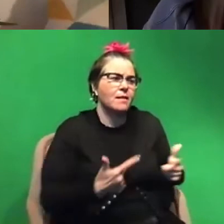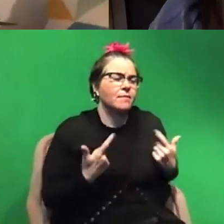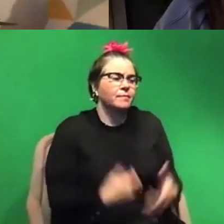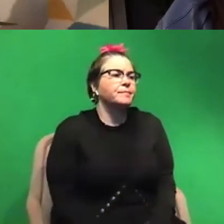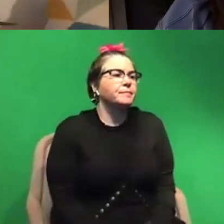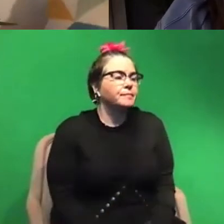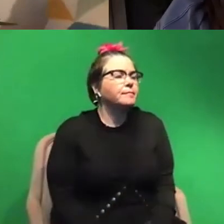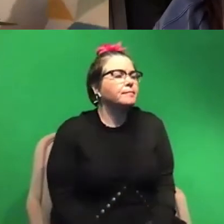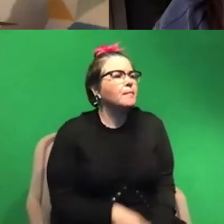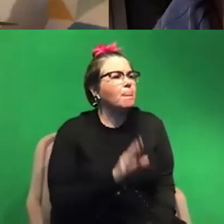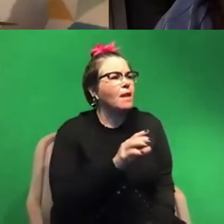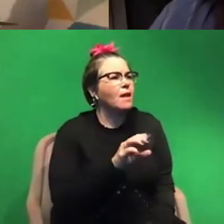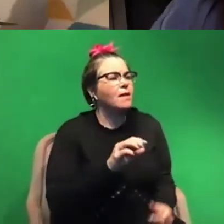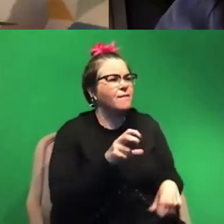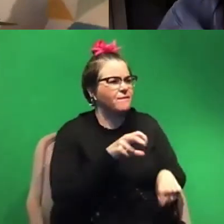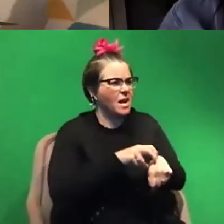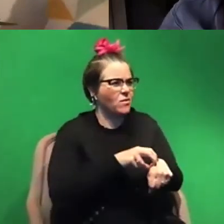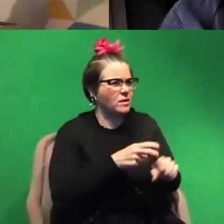So how do viruses get their name?